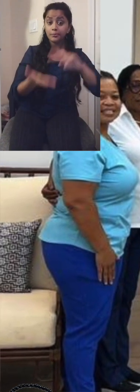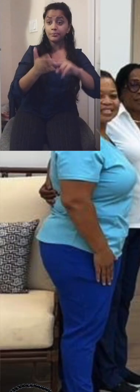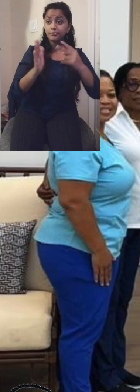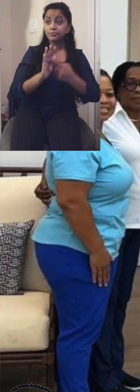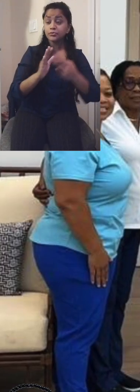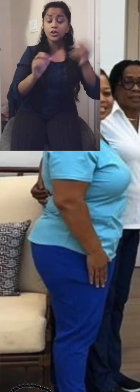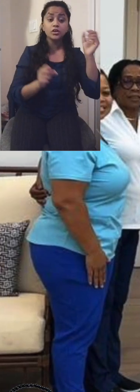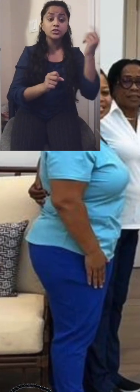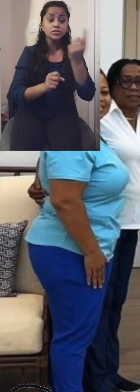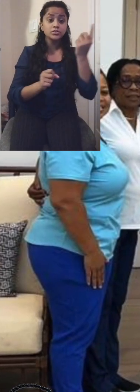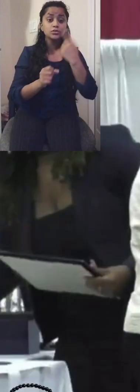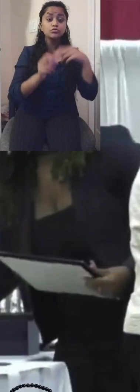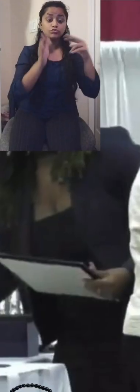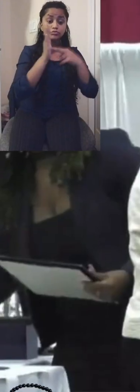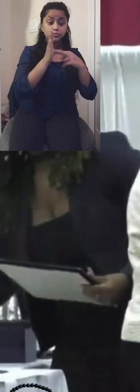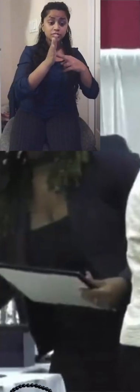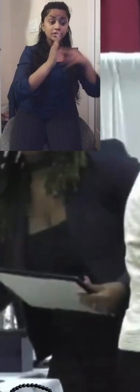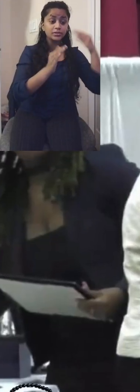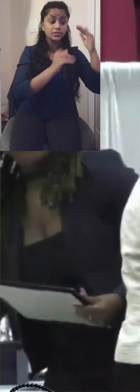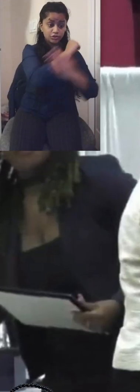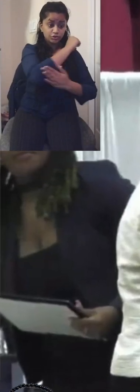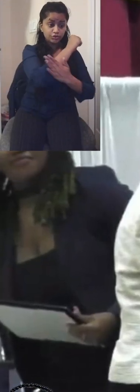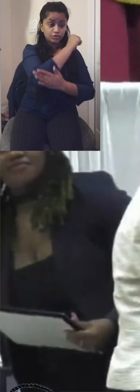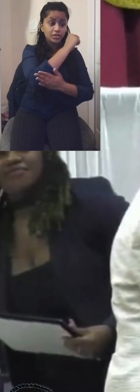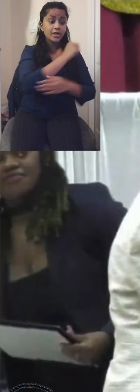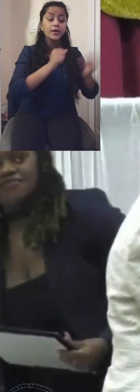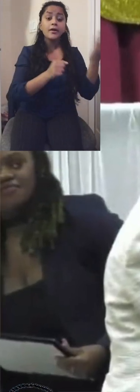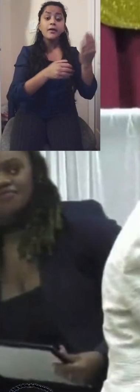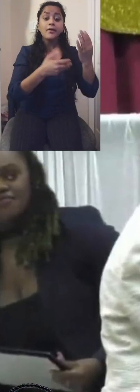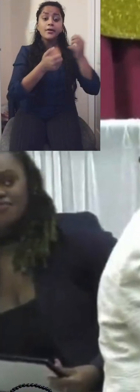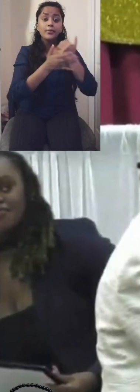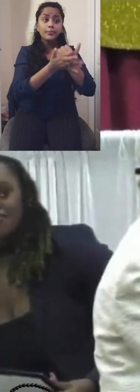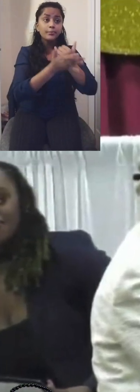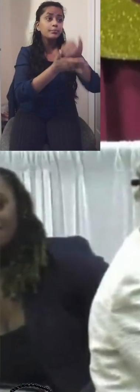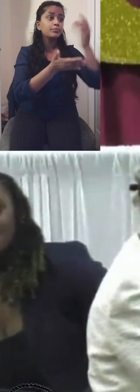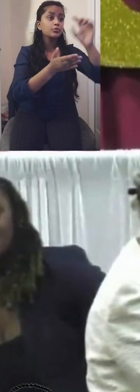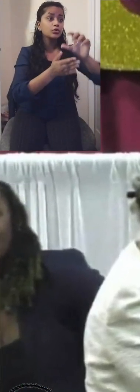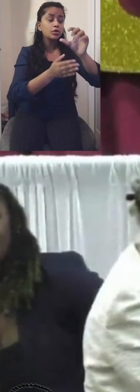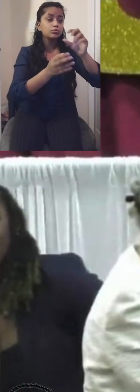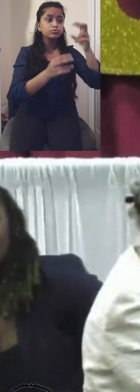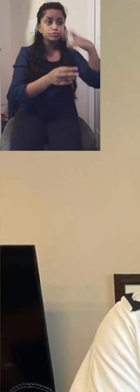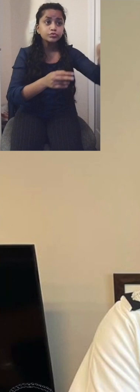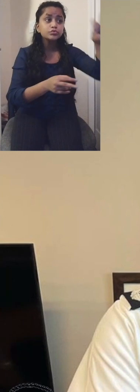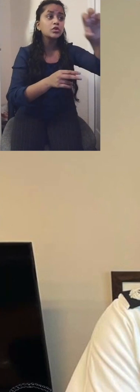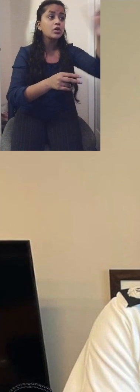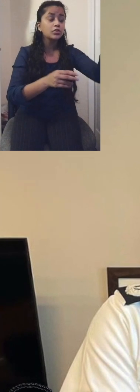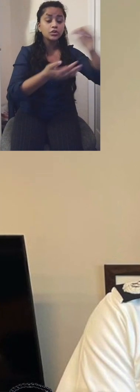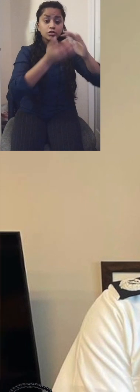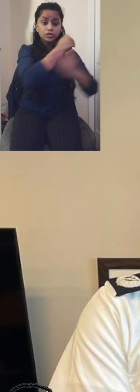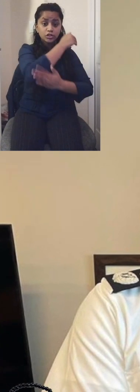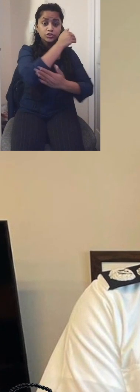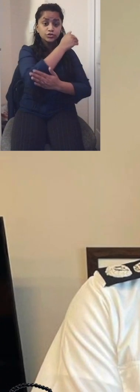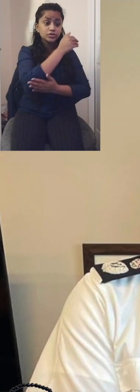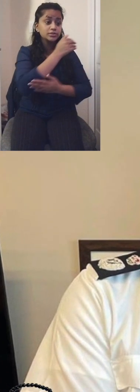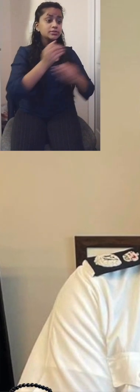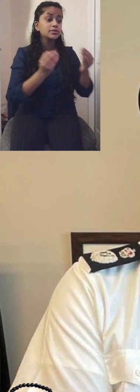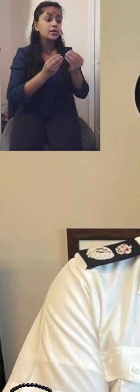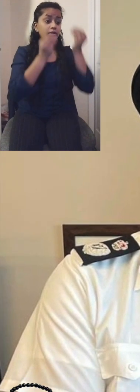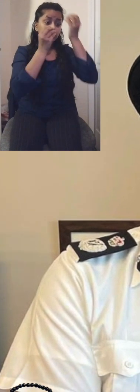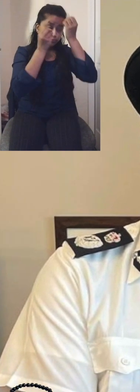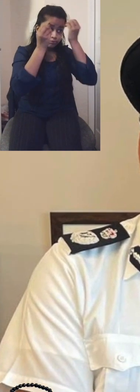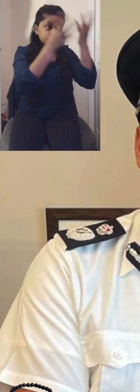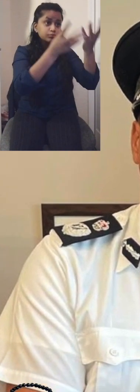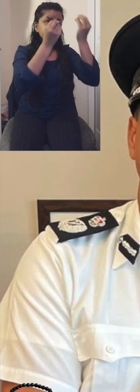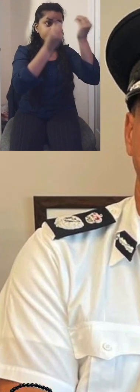whom we have relationships and tries to find the best way to put across the views of your